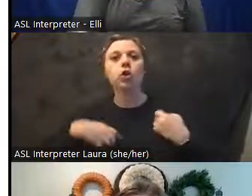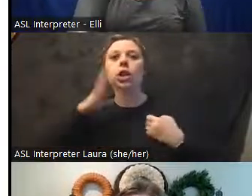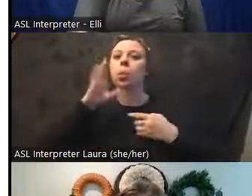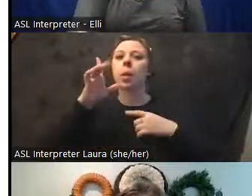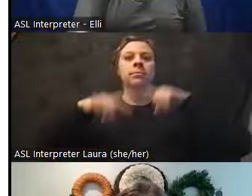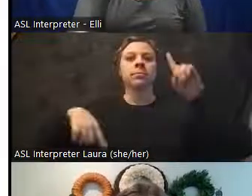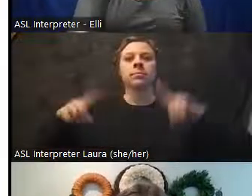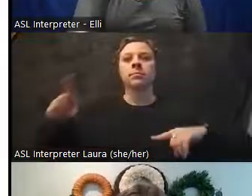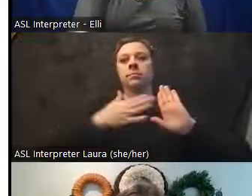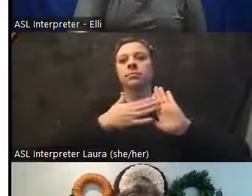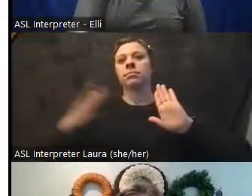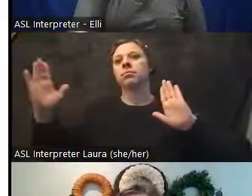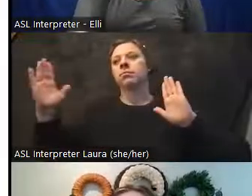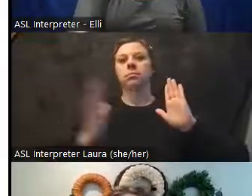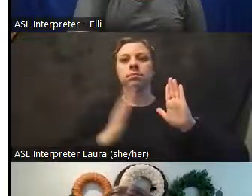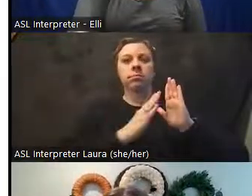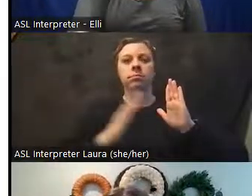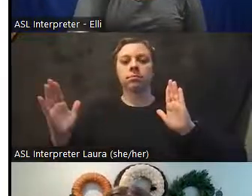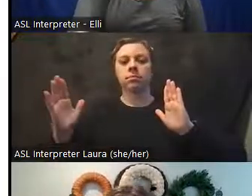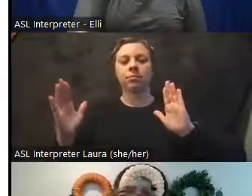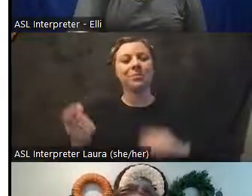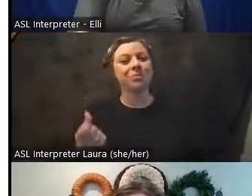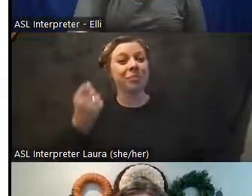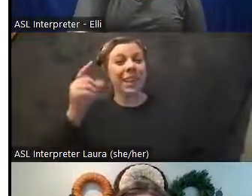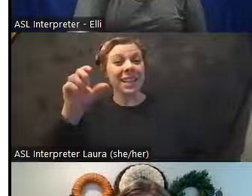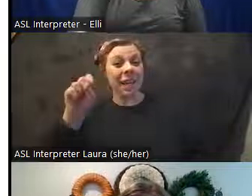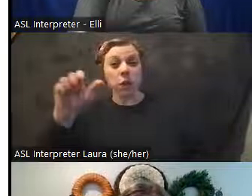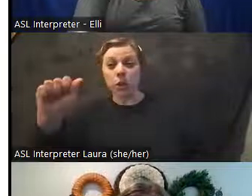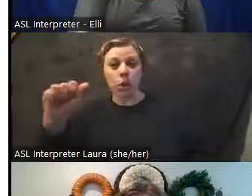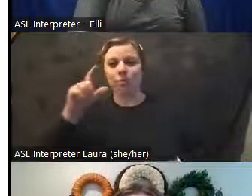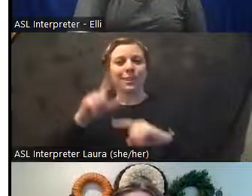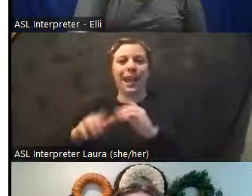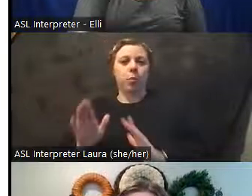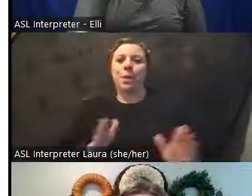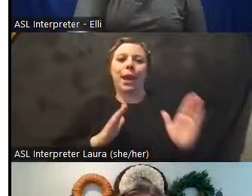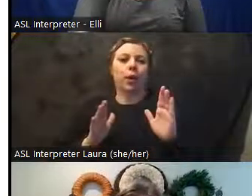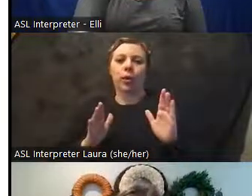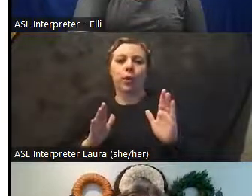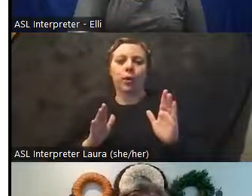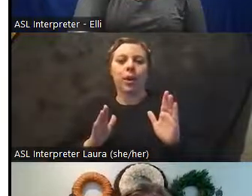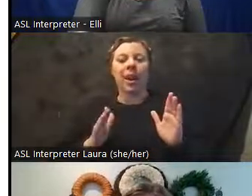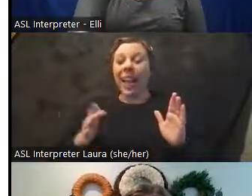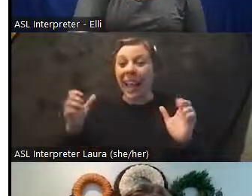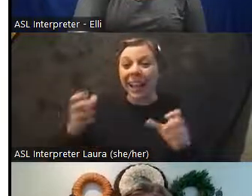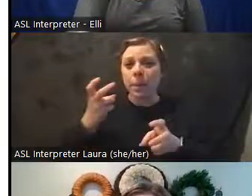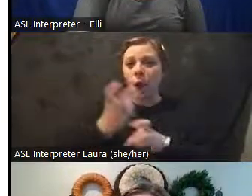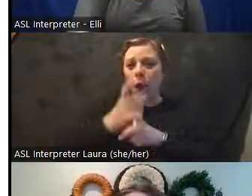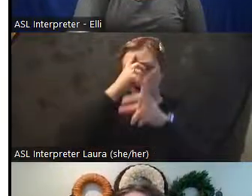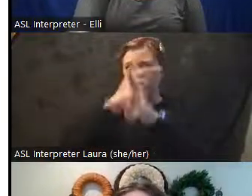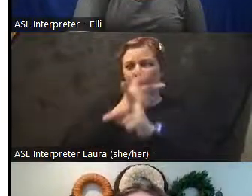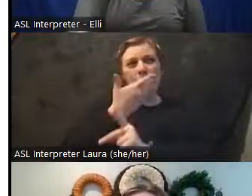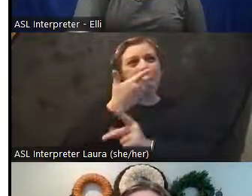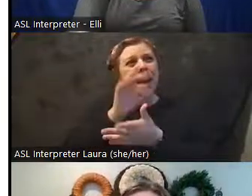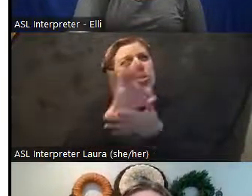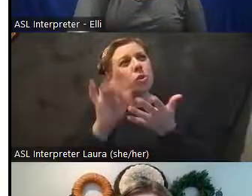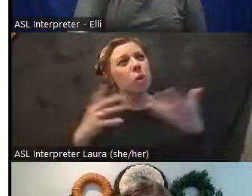prepare for sexual assault. It can be difficult to know what the best choices are, and the way our body responds to trauma